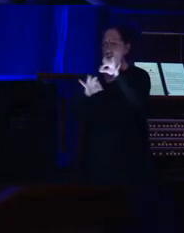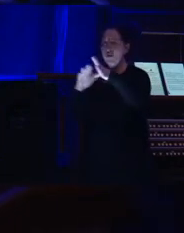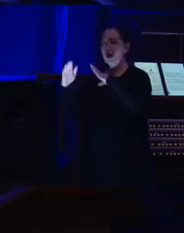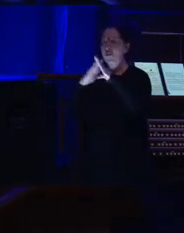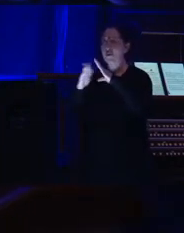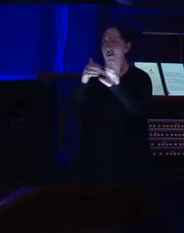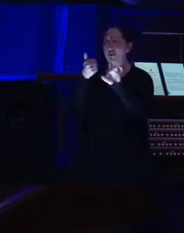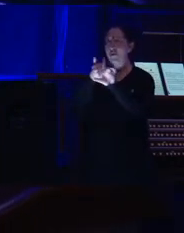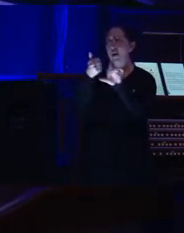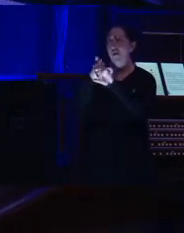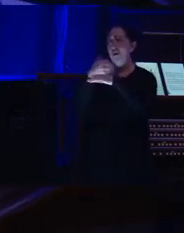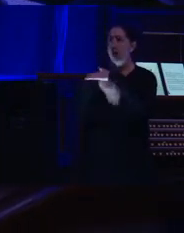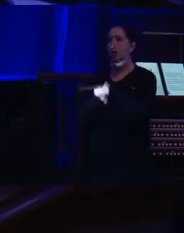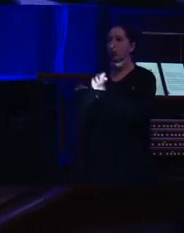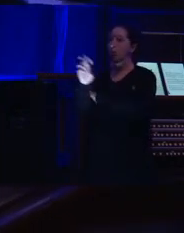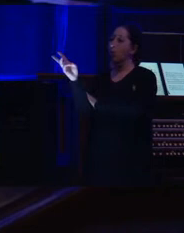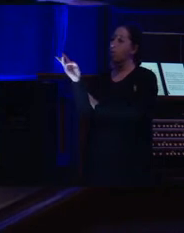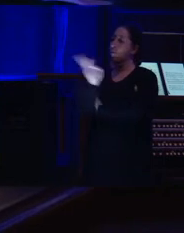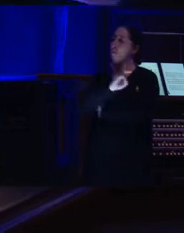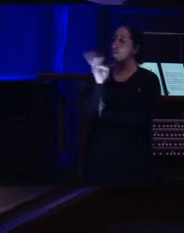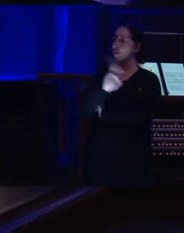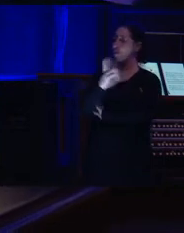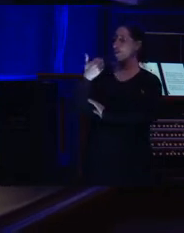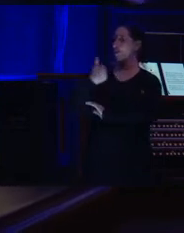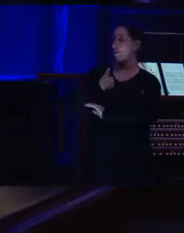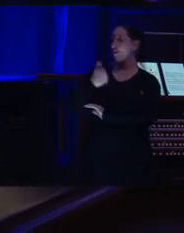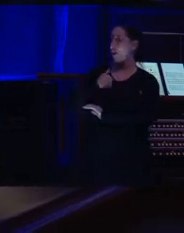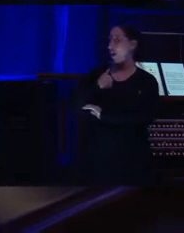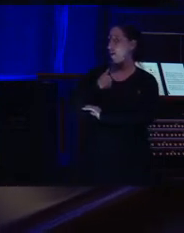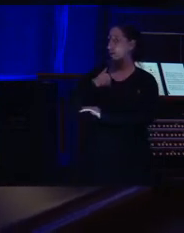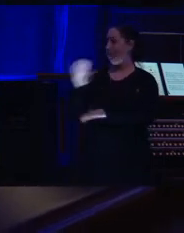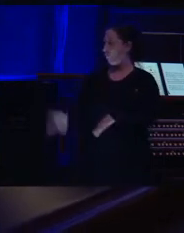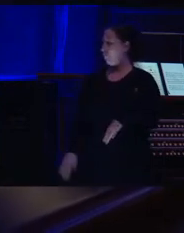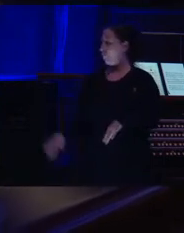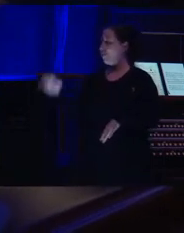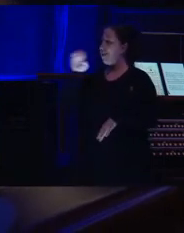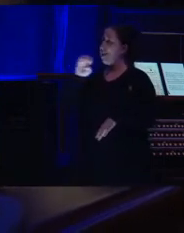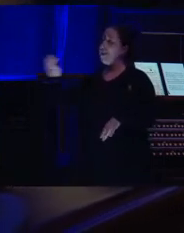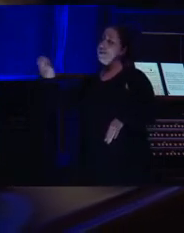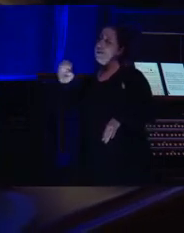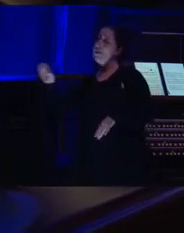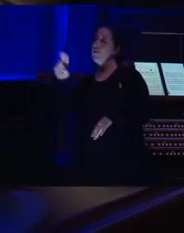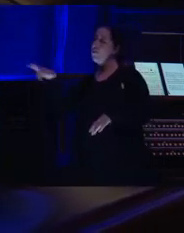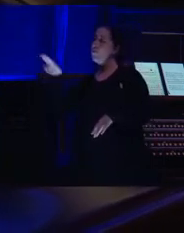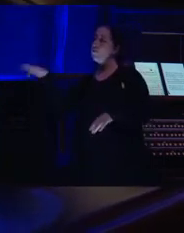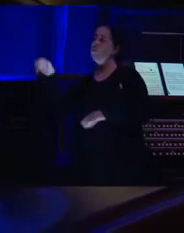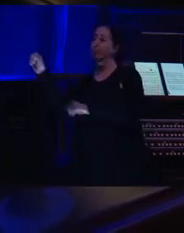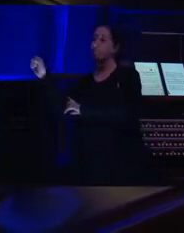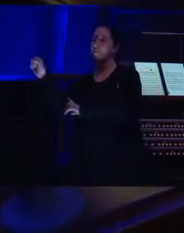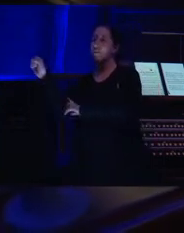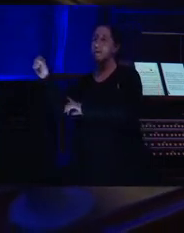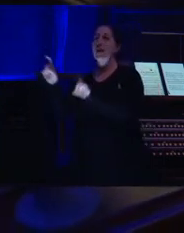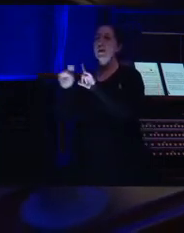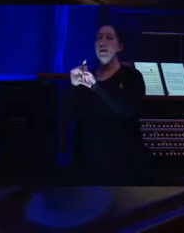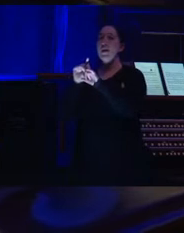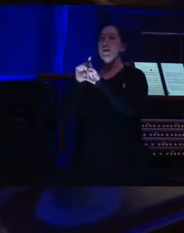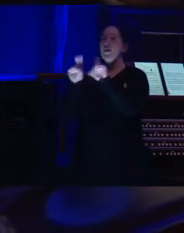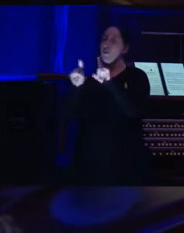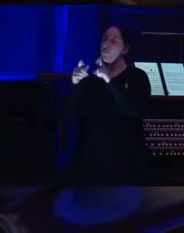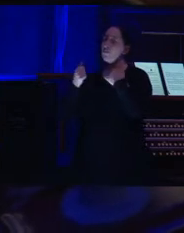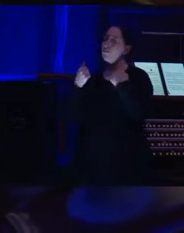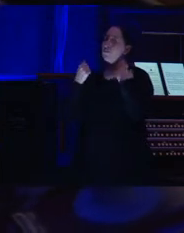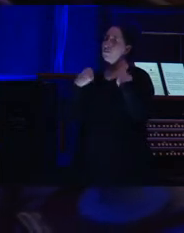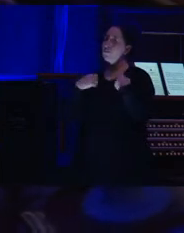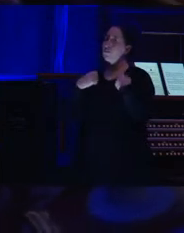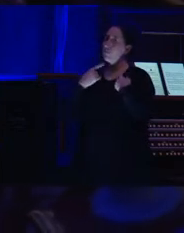born on the west coast of Canada and raised on the east coast of the United States. But one could argue that